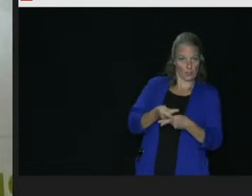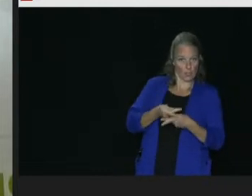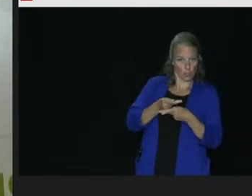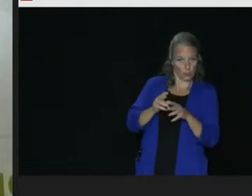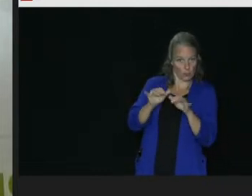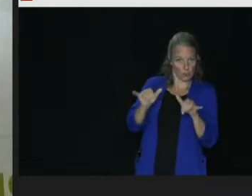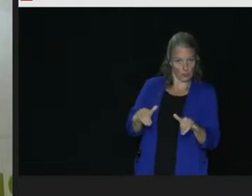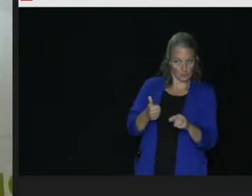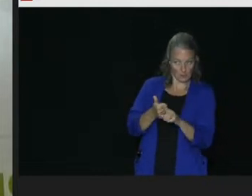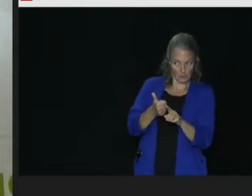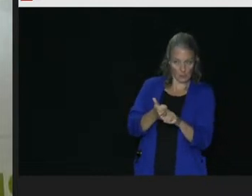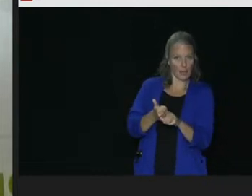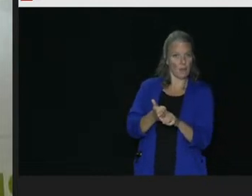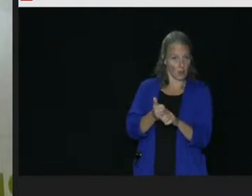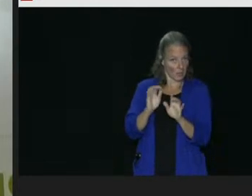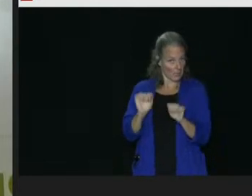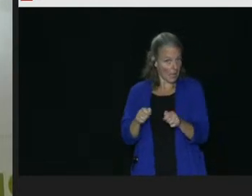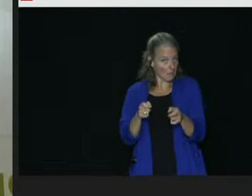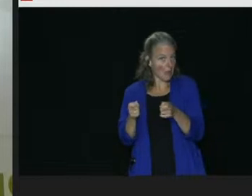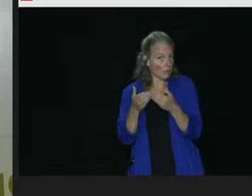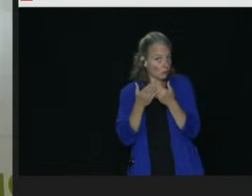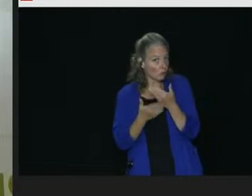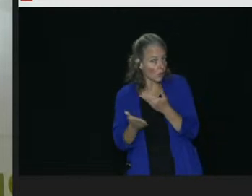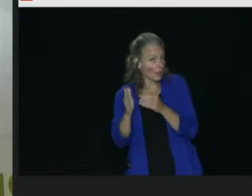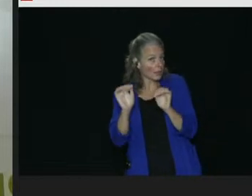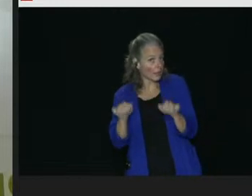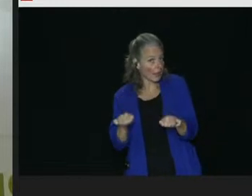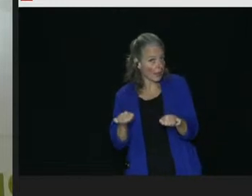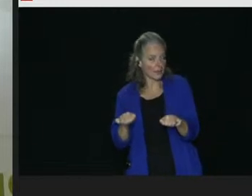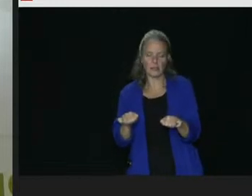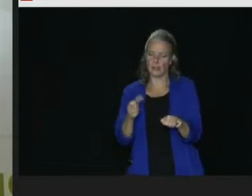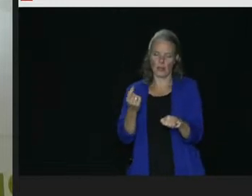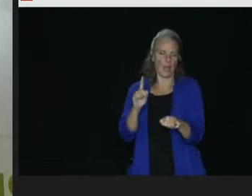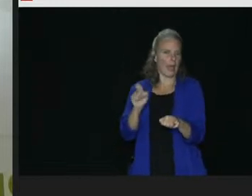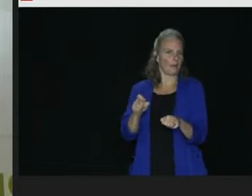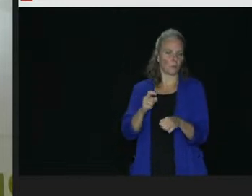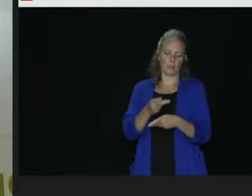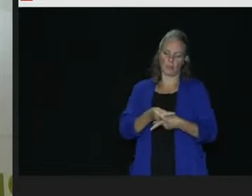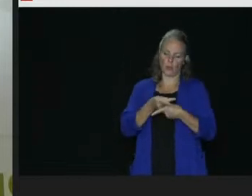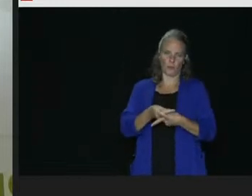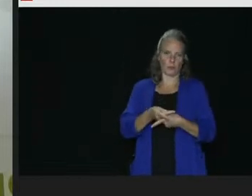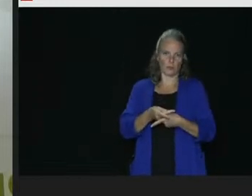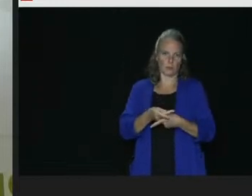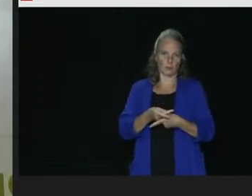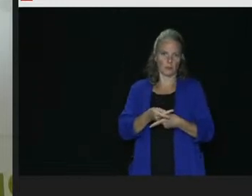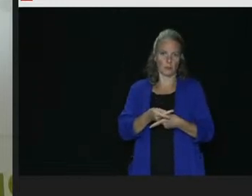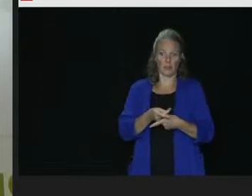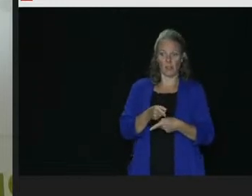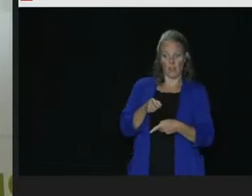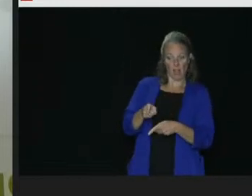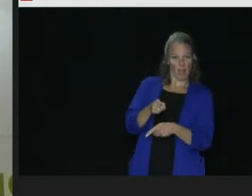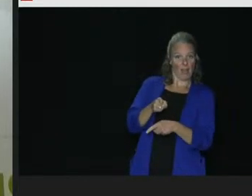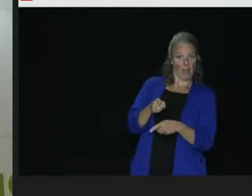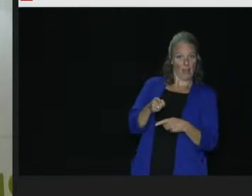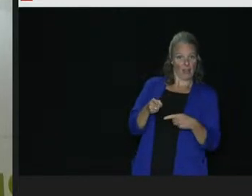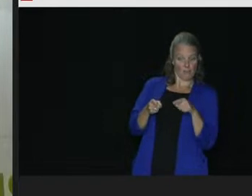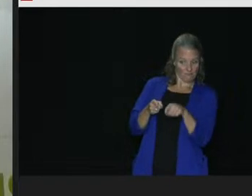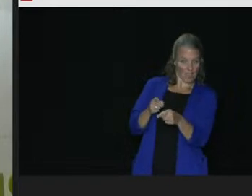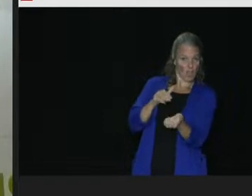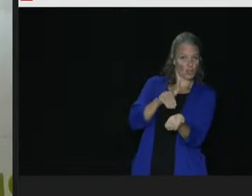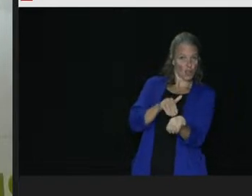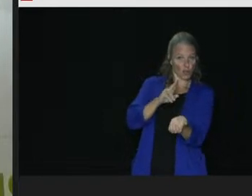to be really prudent, because there's no way of replicating and multiplying that health human